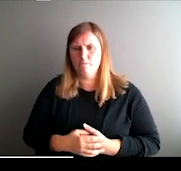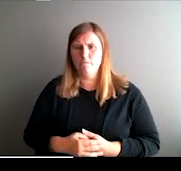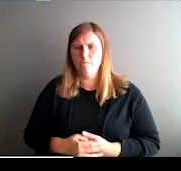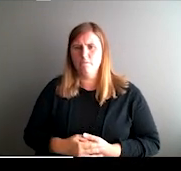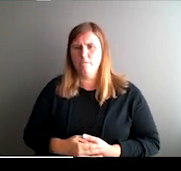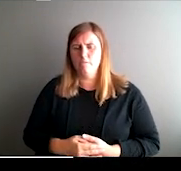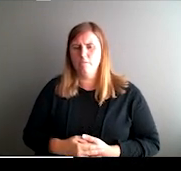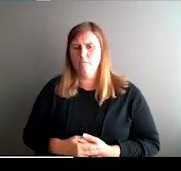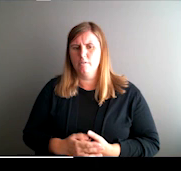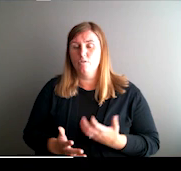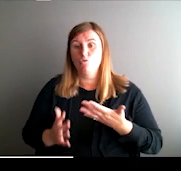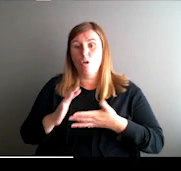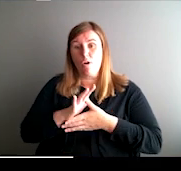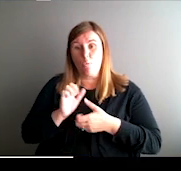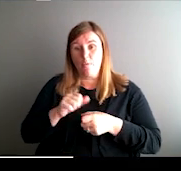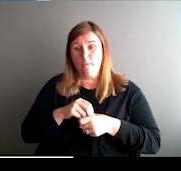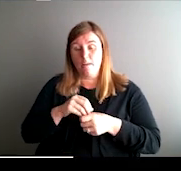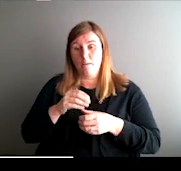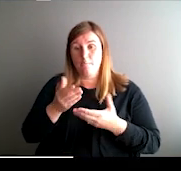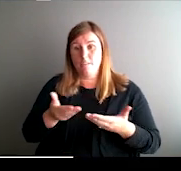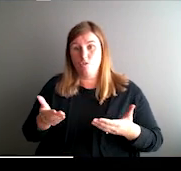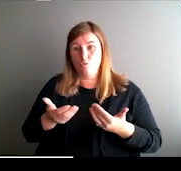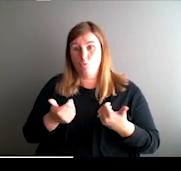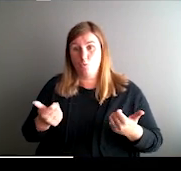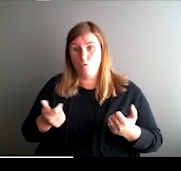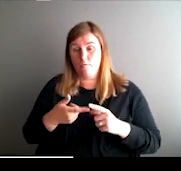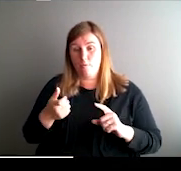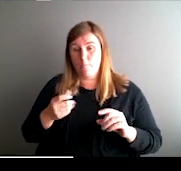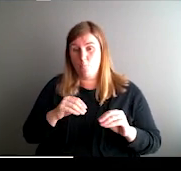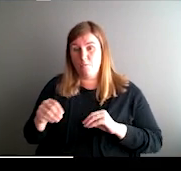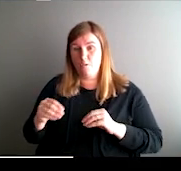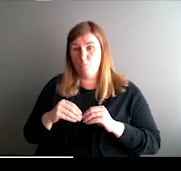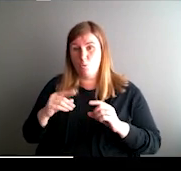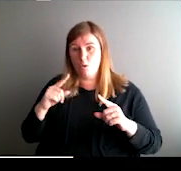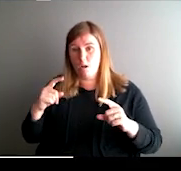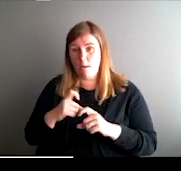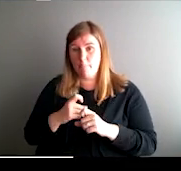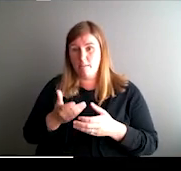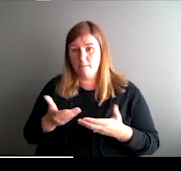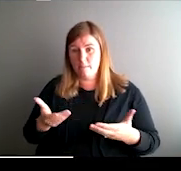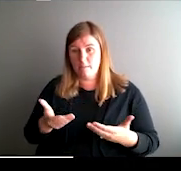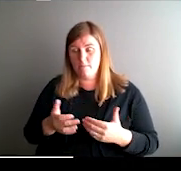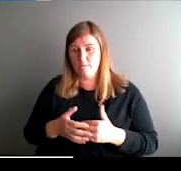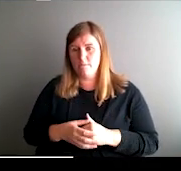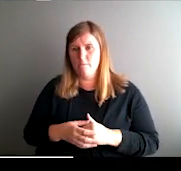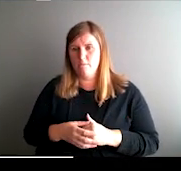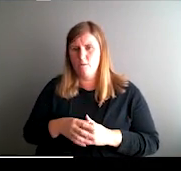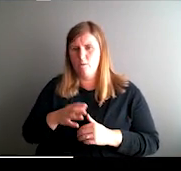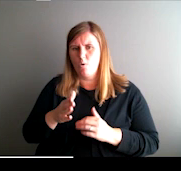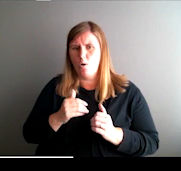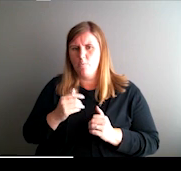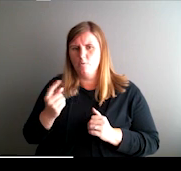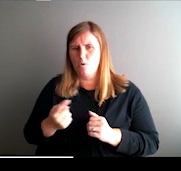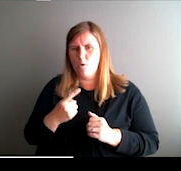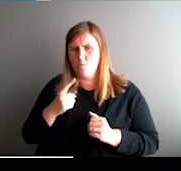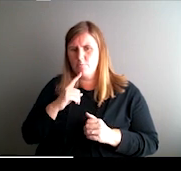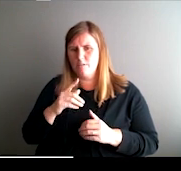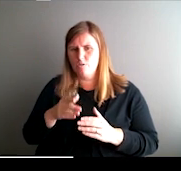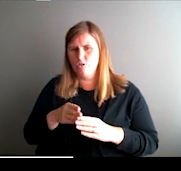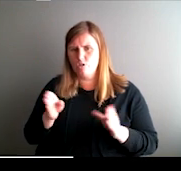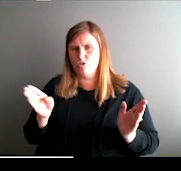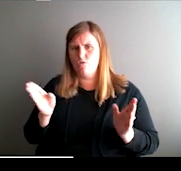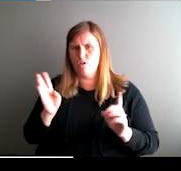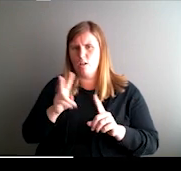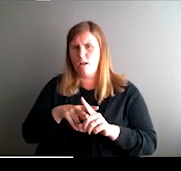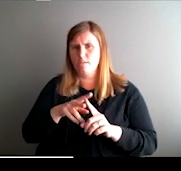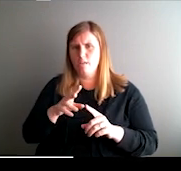criteria within a material sort for moving on to sort of more complex things will almost always be generalized